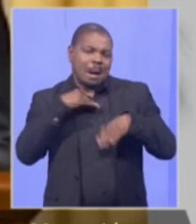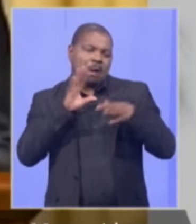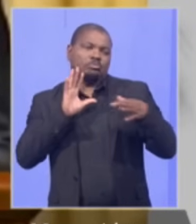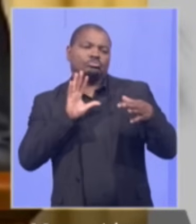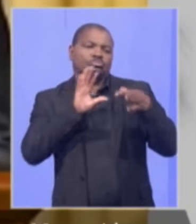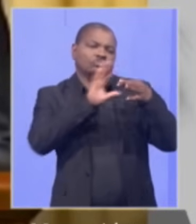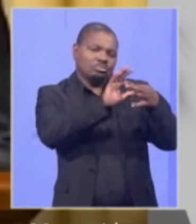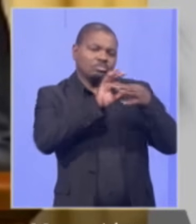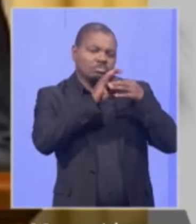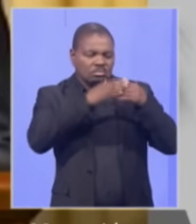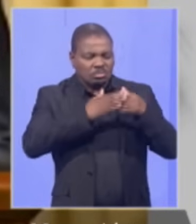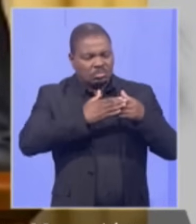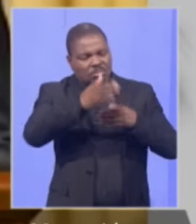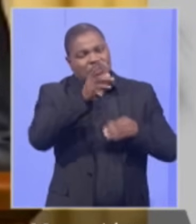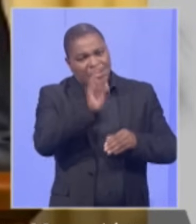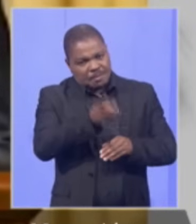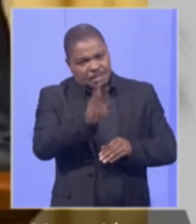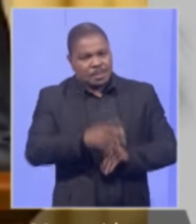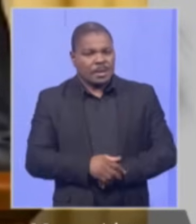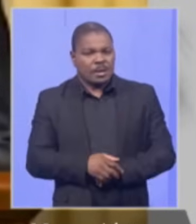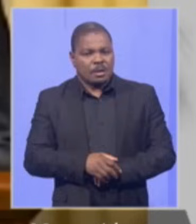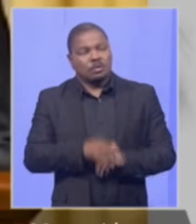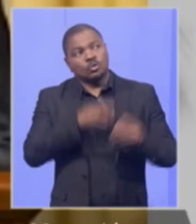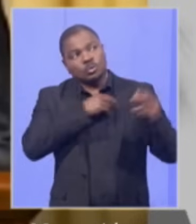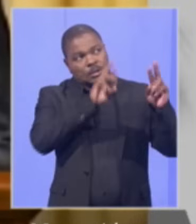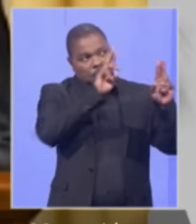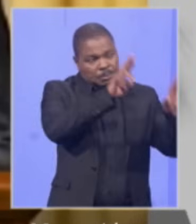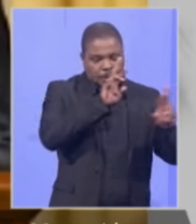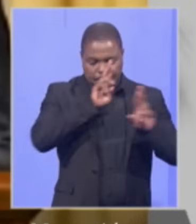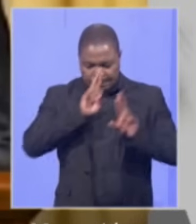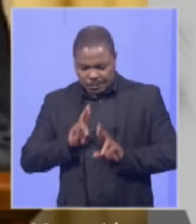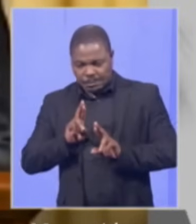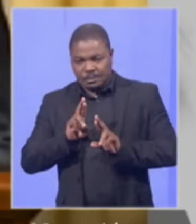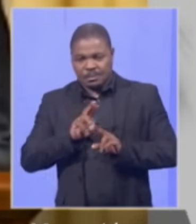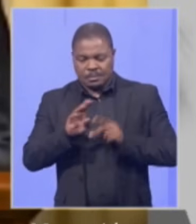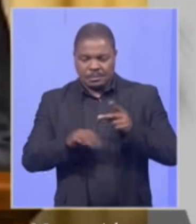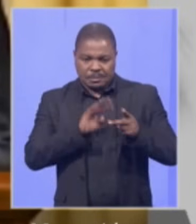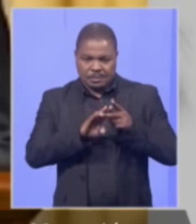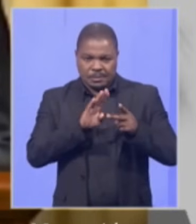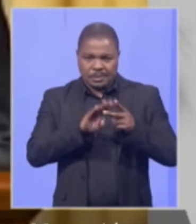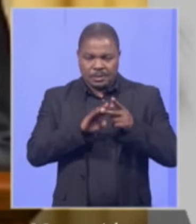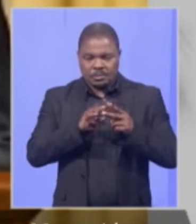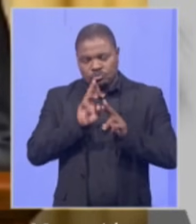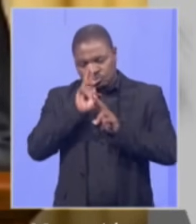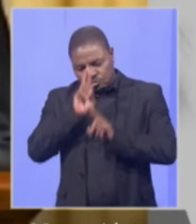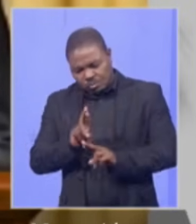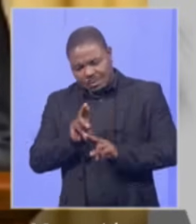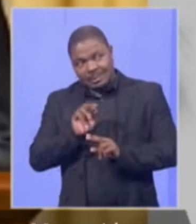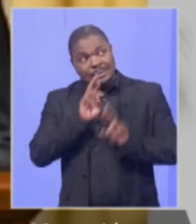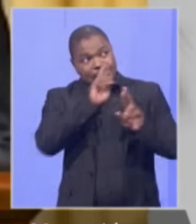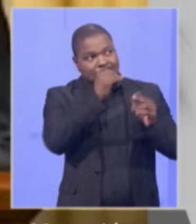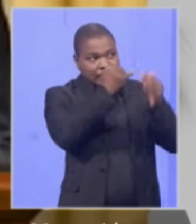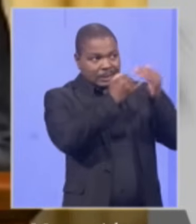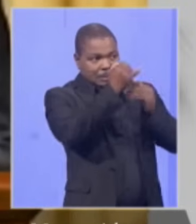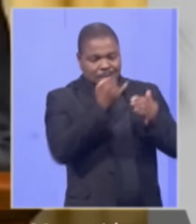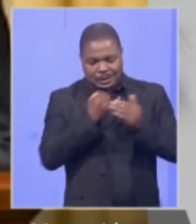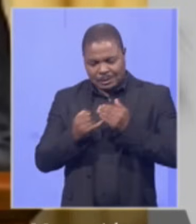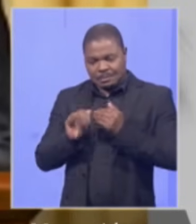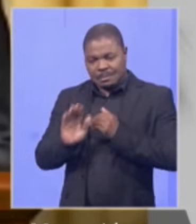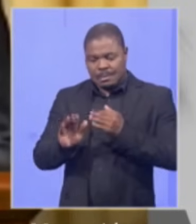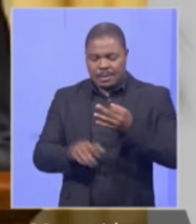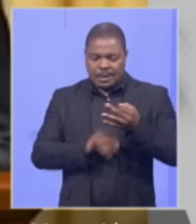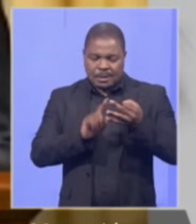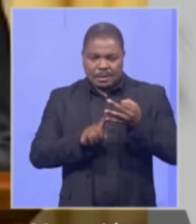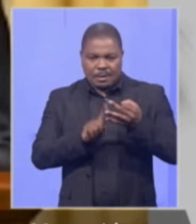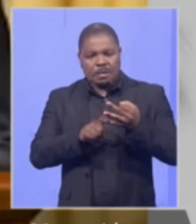more decades on the basis of mutual respect, recognition of each other's sovereignty, and